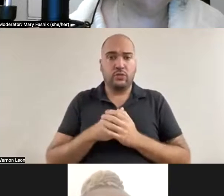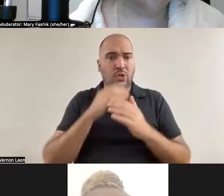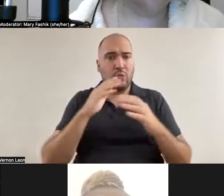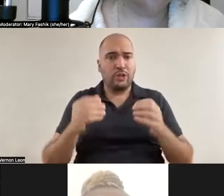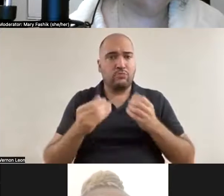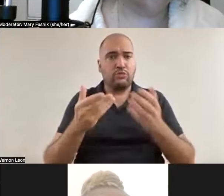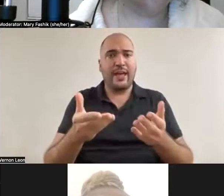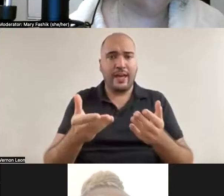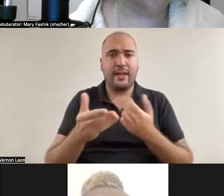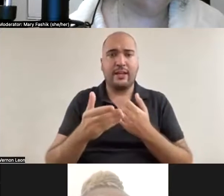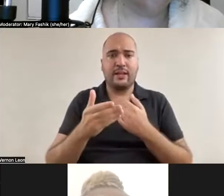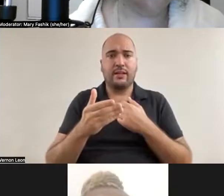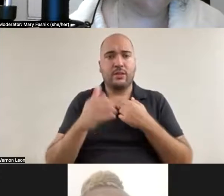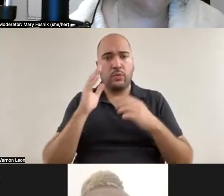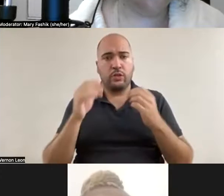provide